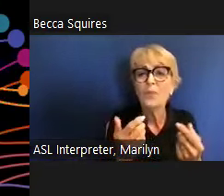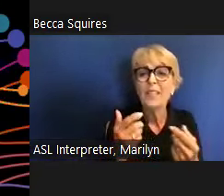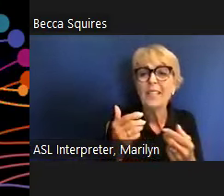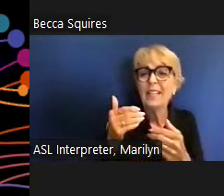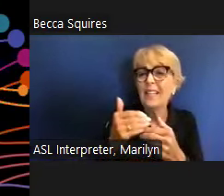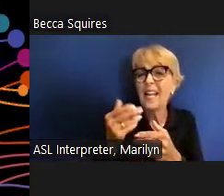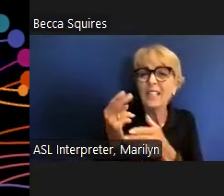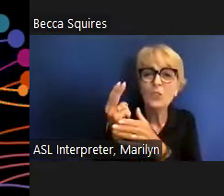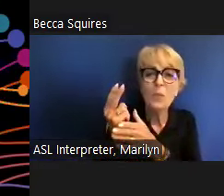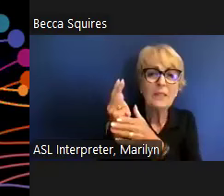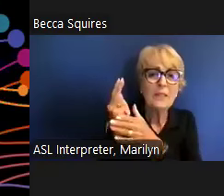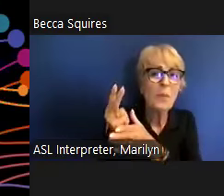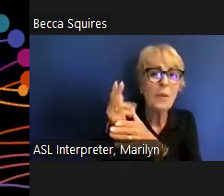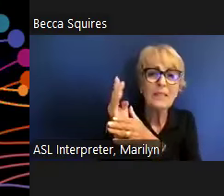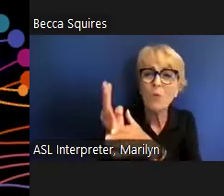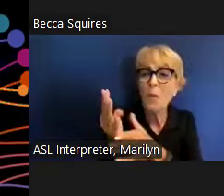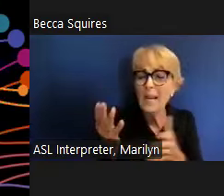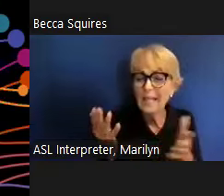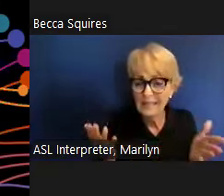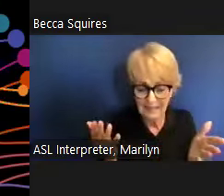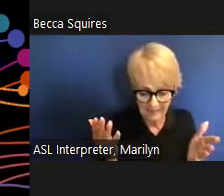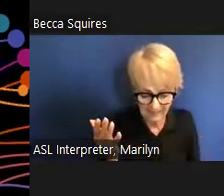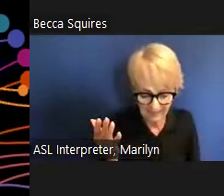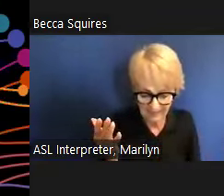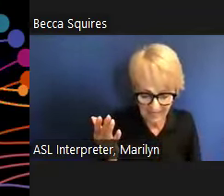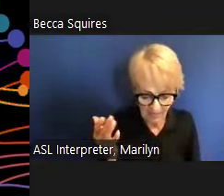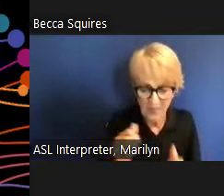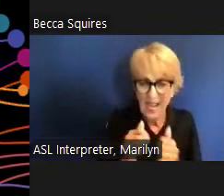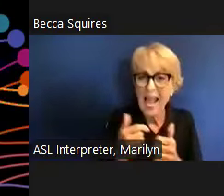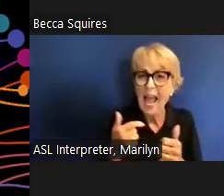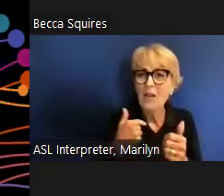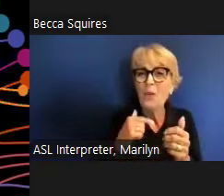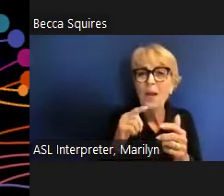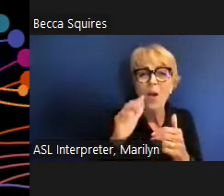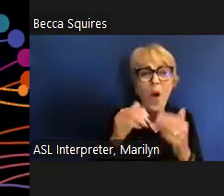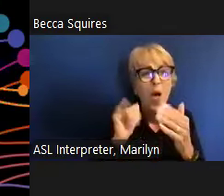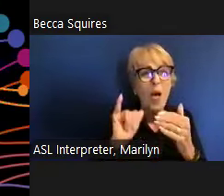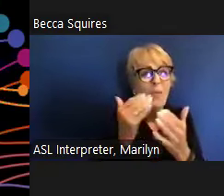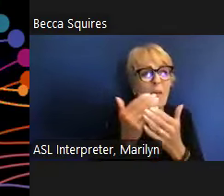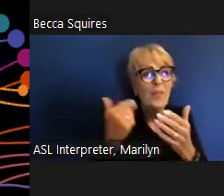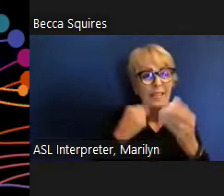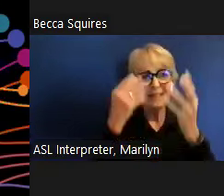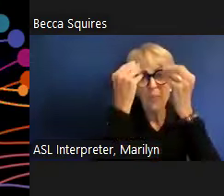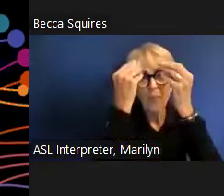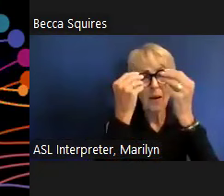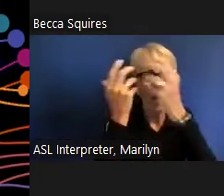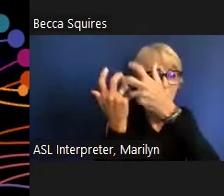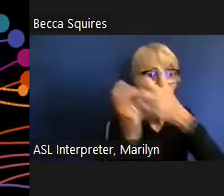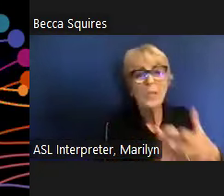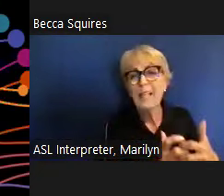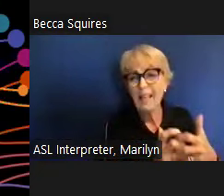minutes, 3 minutes, 4 minutes. How do I put all the things I'm thinking about together to get to